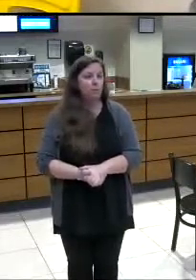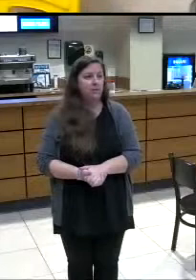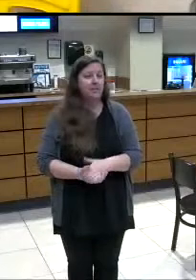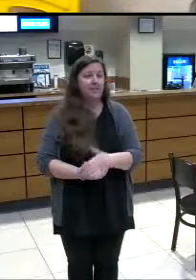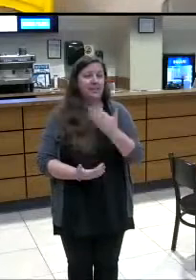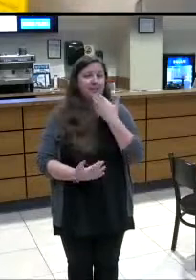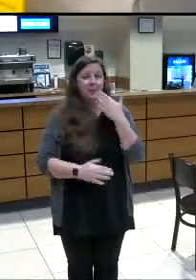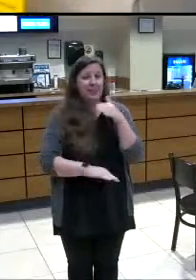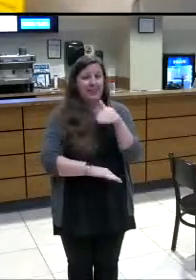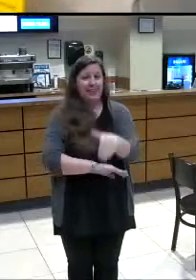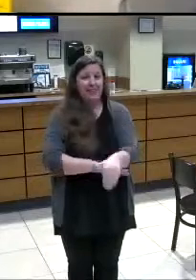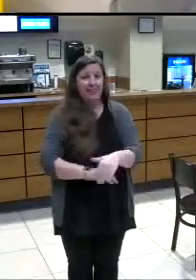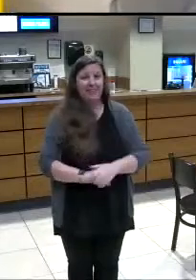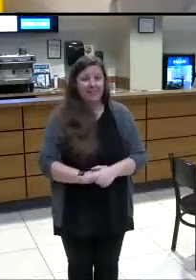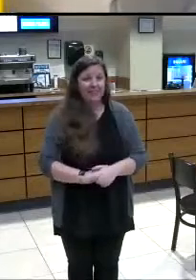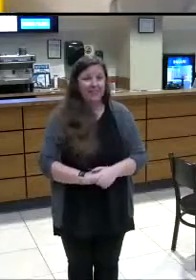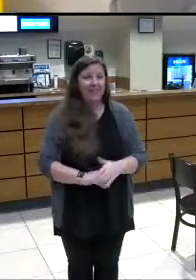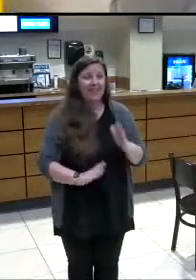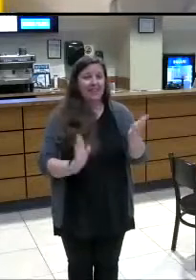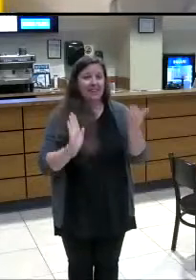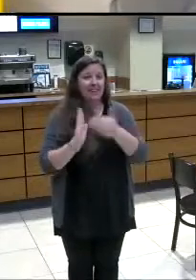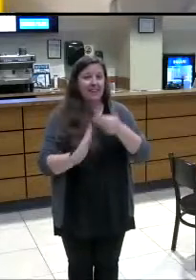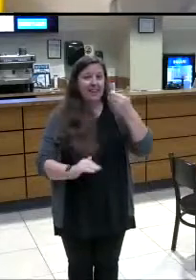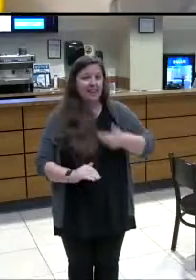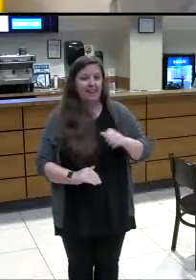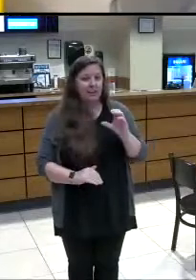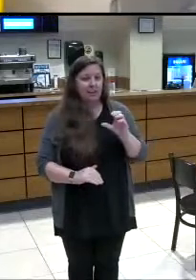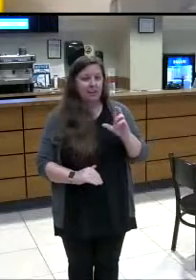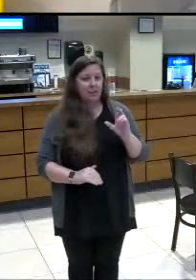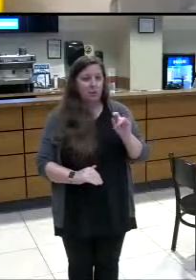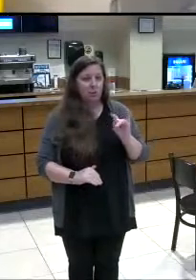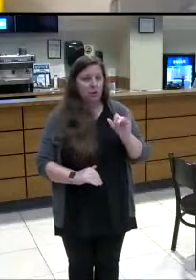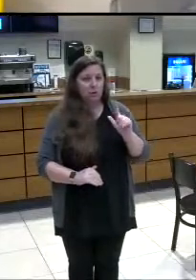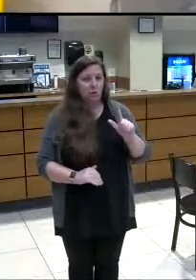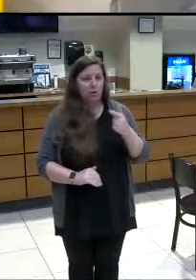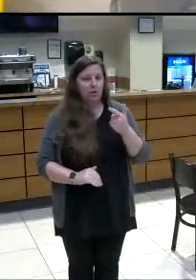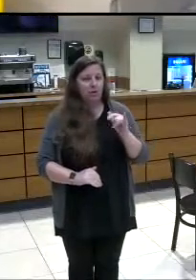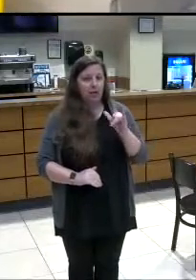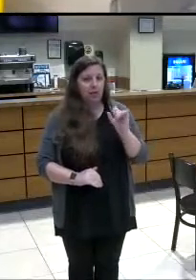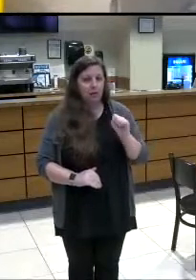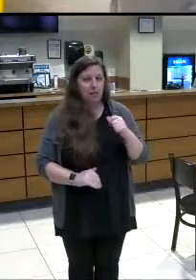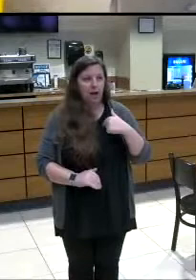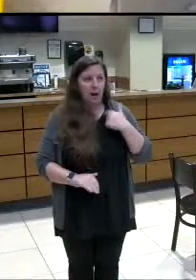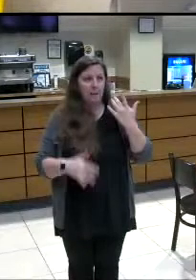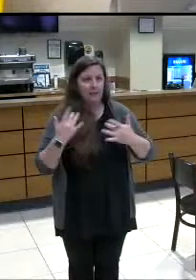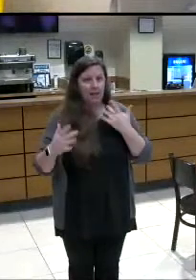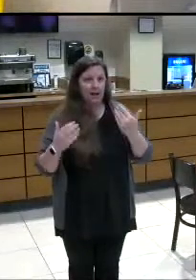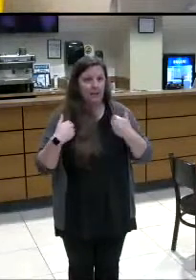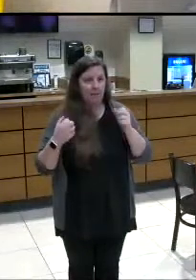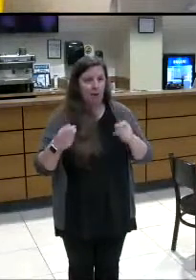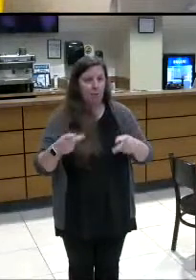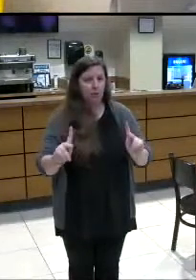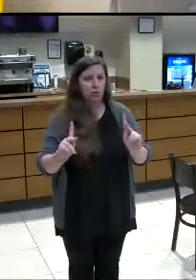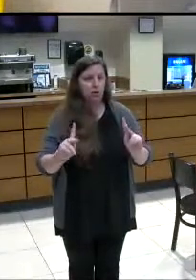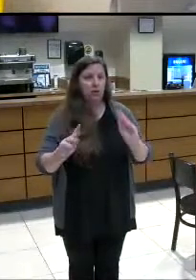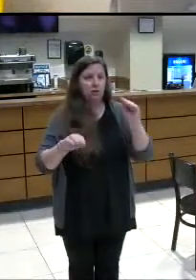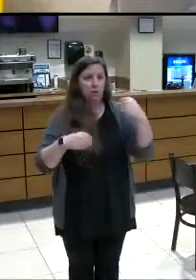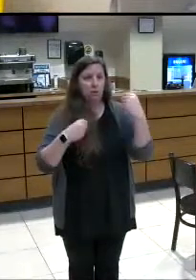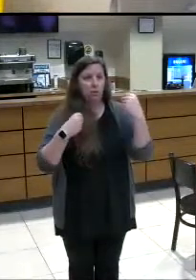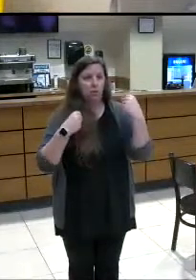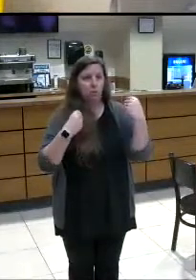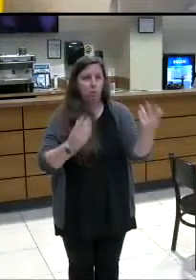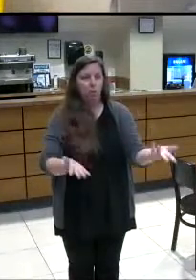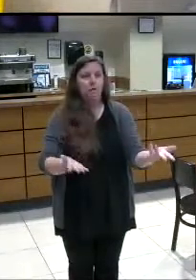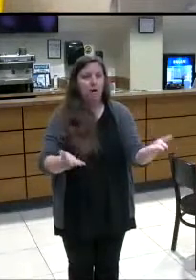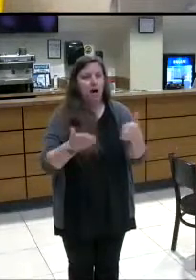Good evening. Again, my name is Crystal Gillis. I am excited to have the opportunity to provide an overview of